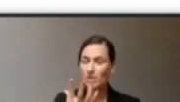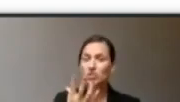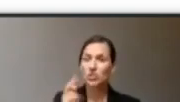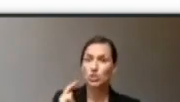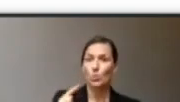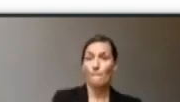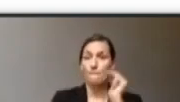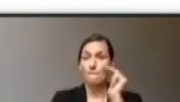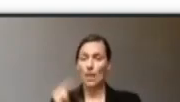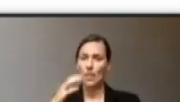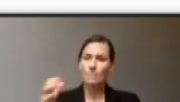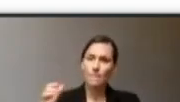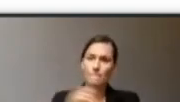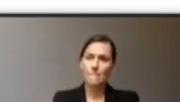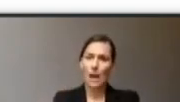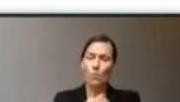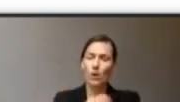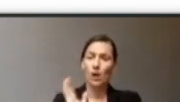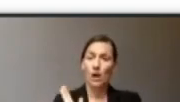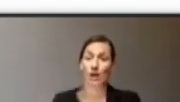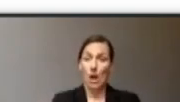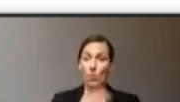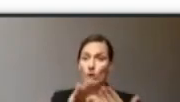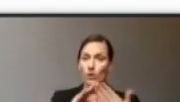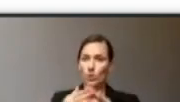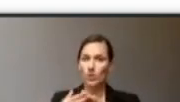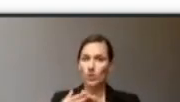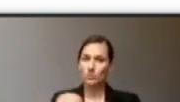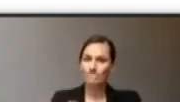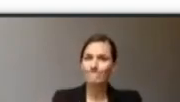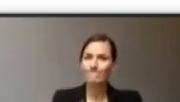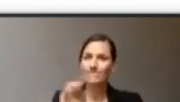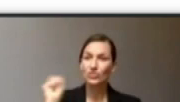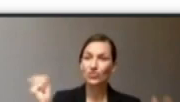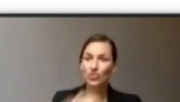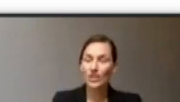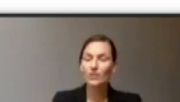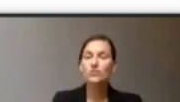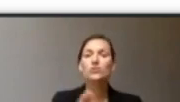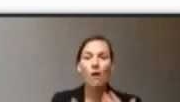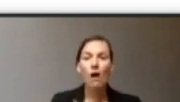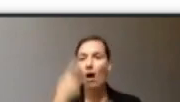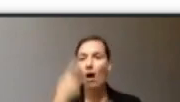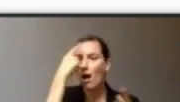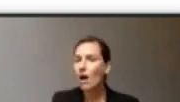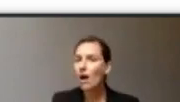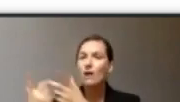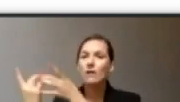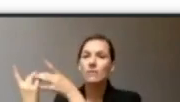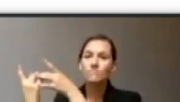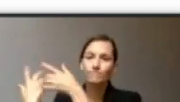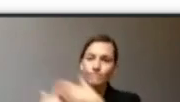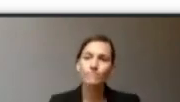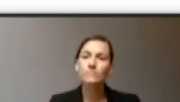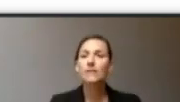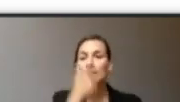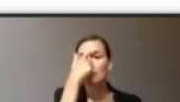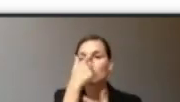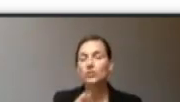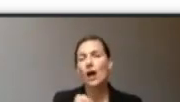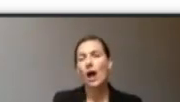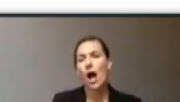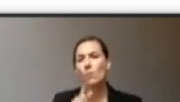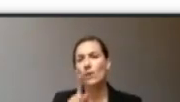power of our community to make change. So we are very much aligned in this discussion and interested in how we can ask the